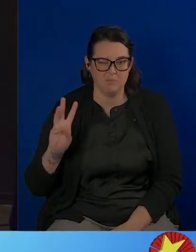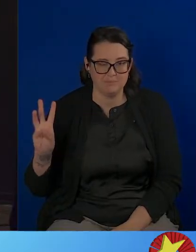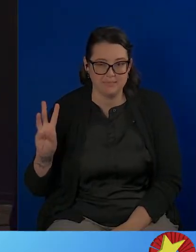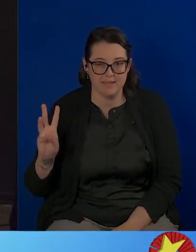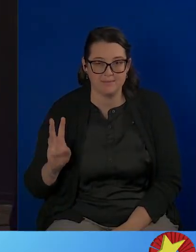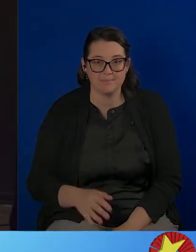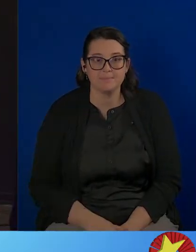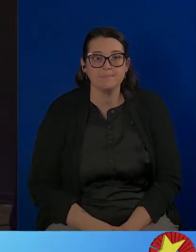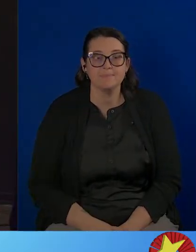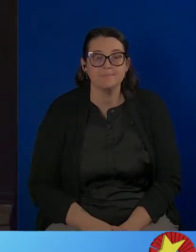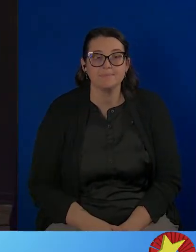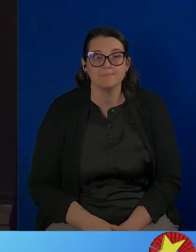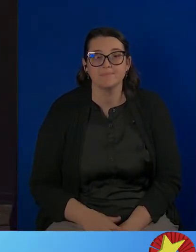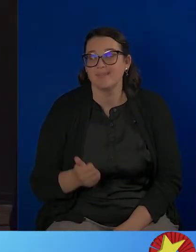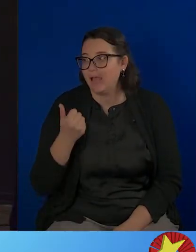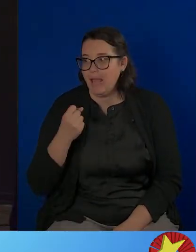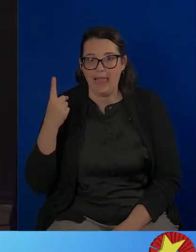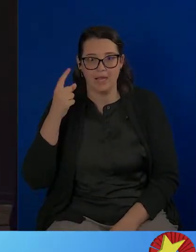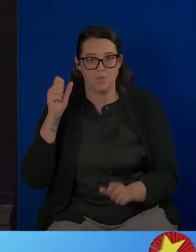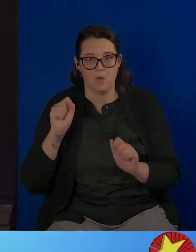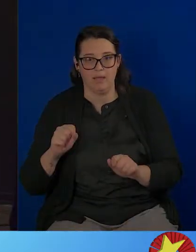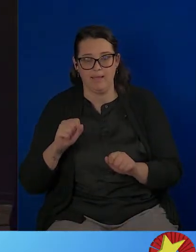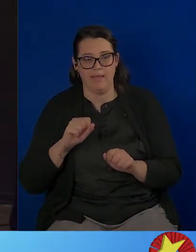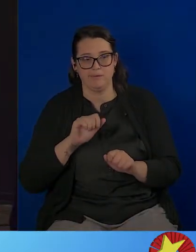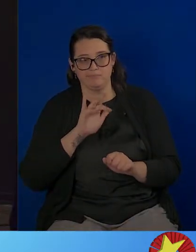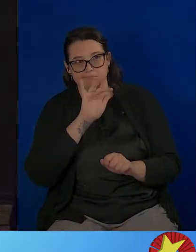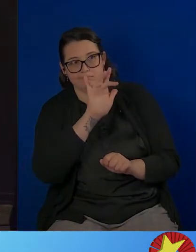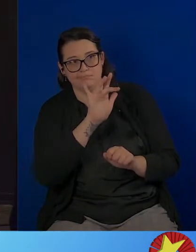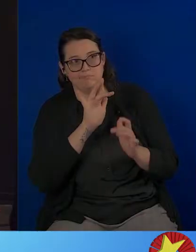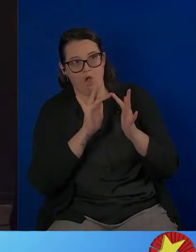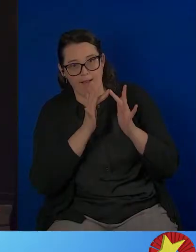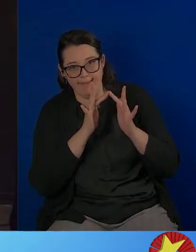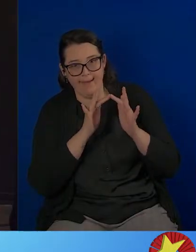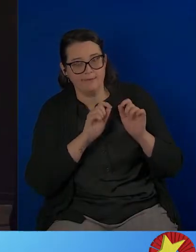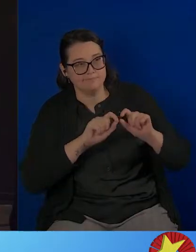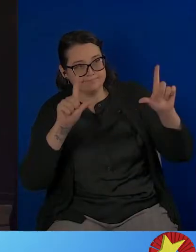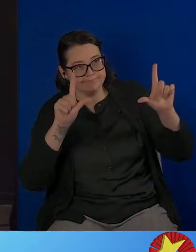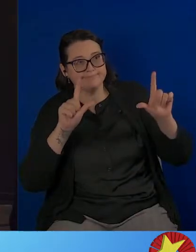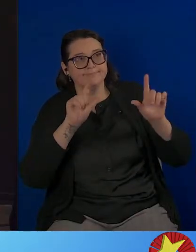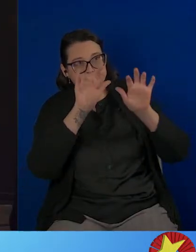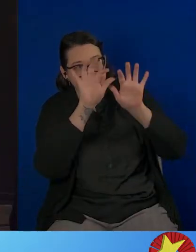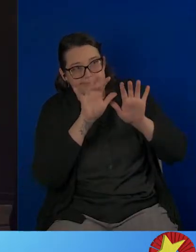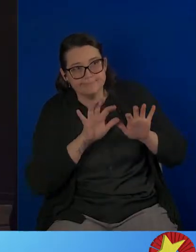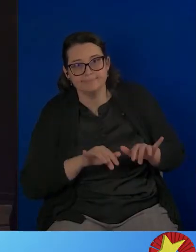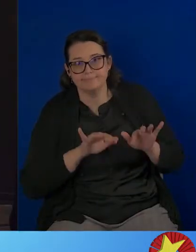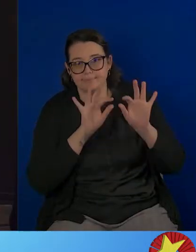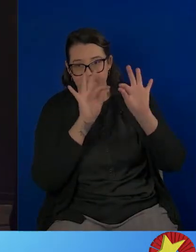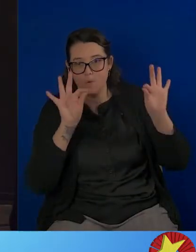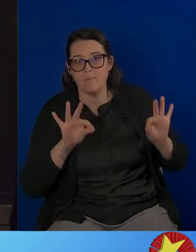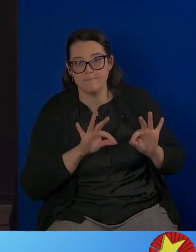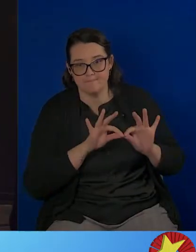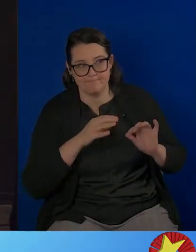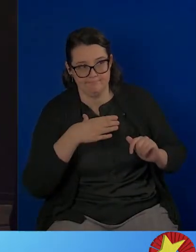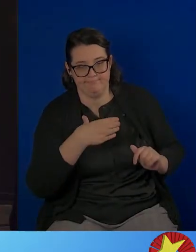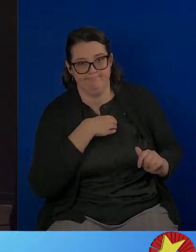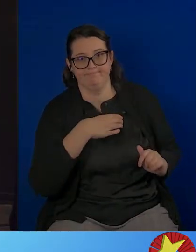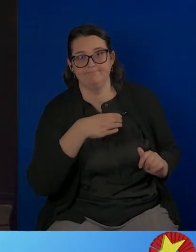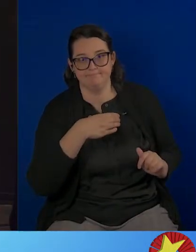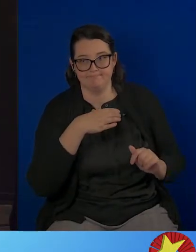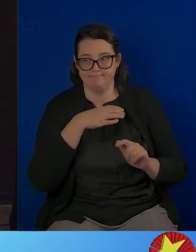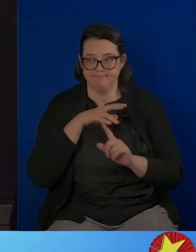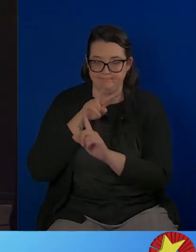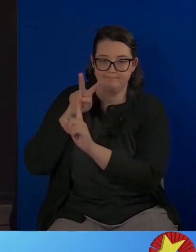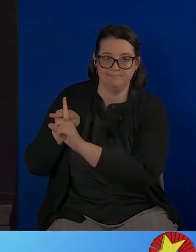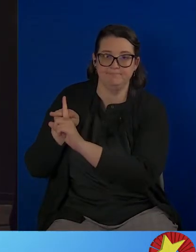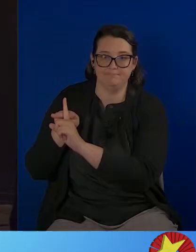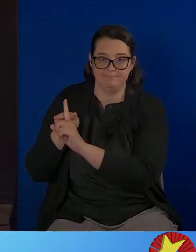So anyone is able to go online and fill out that form and submit that